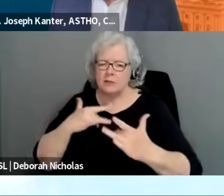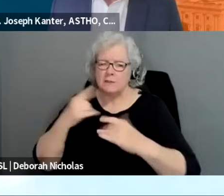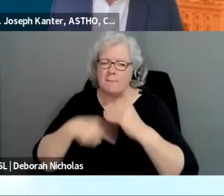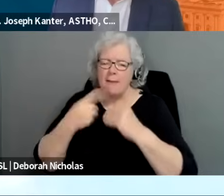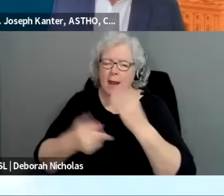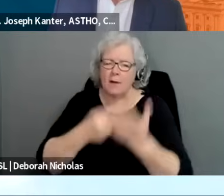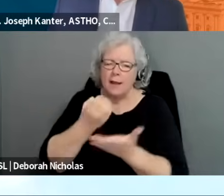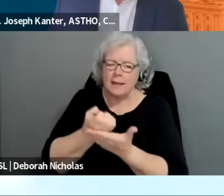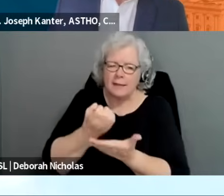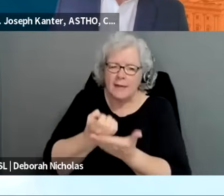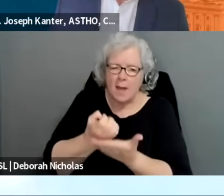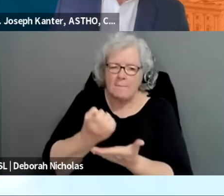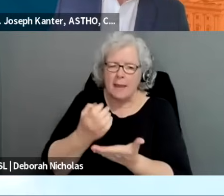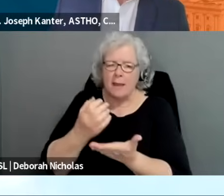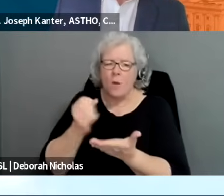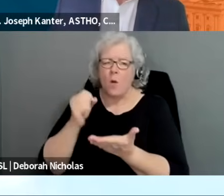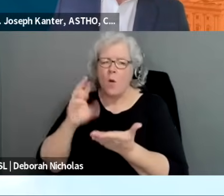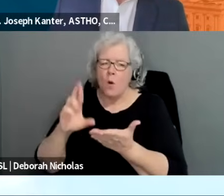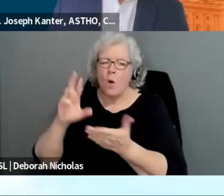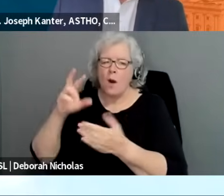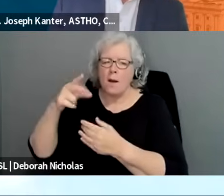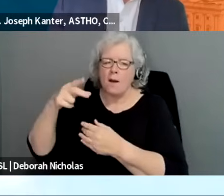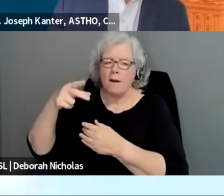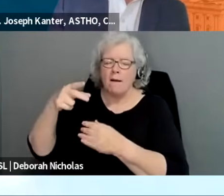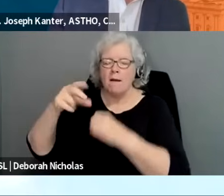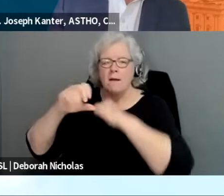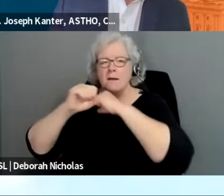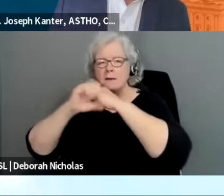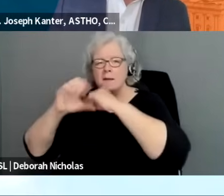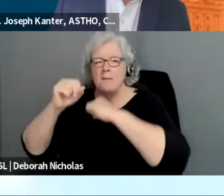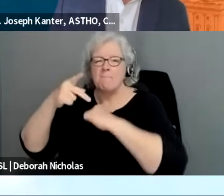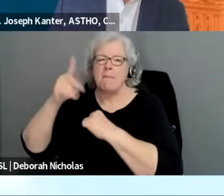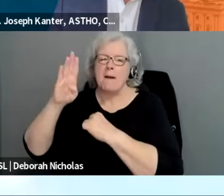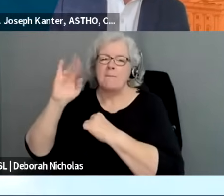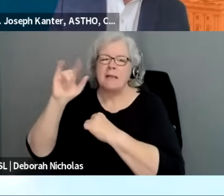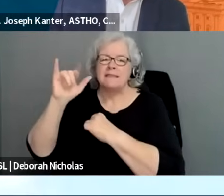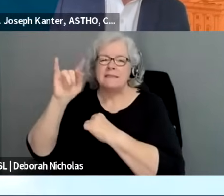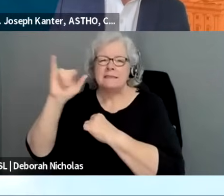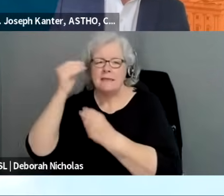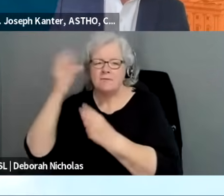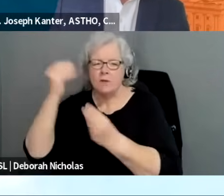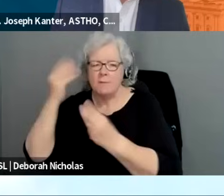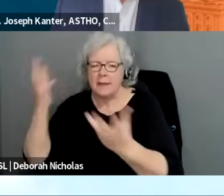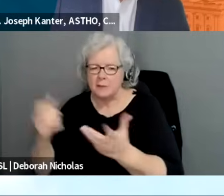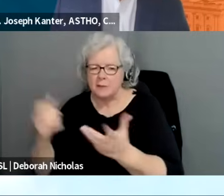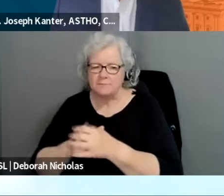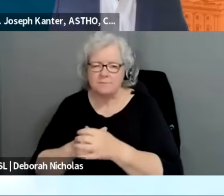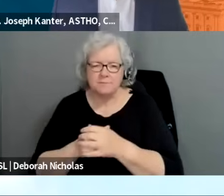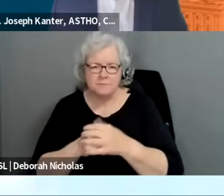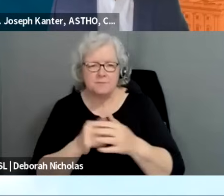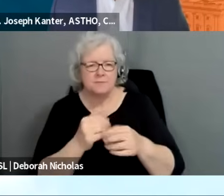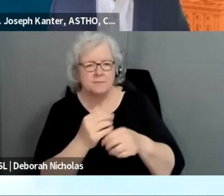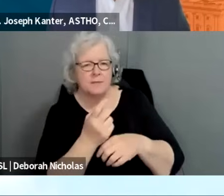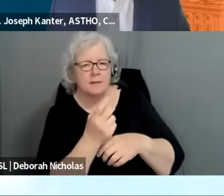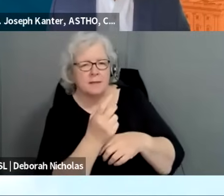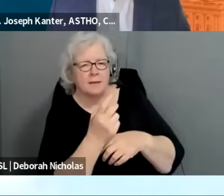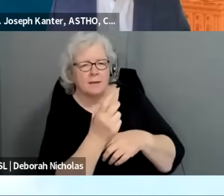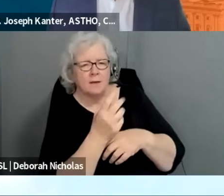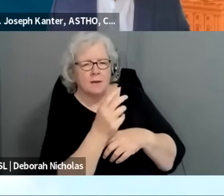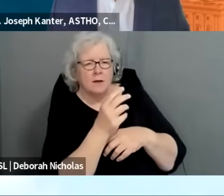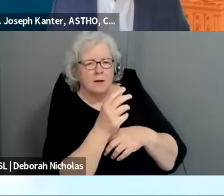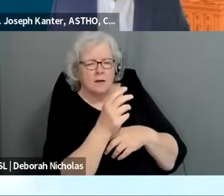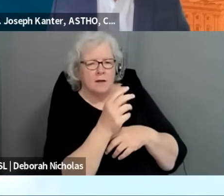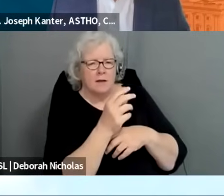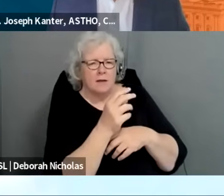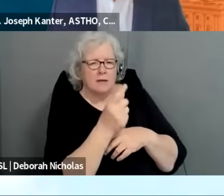Yeah, I mean, we certainly only have anecdotal information regarding any concerns that might be expressed.